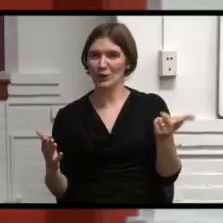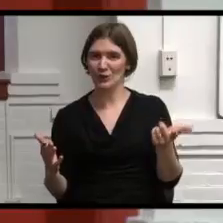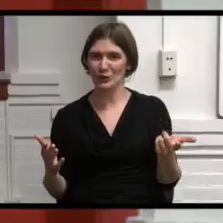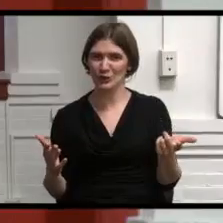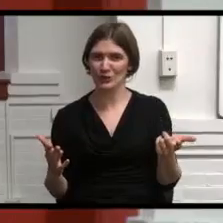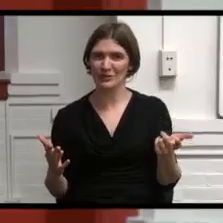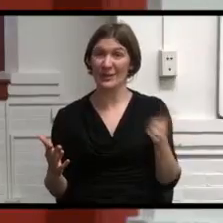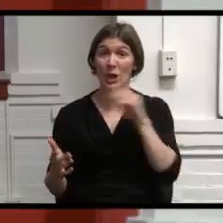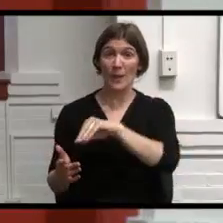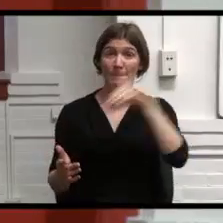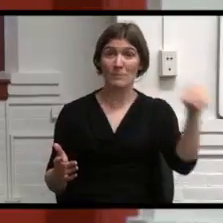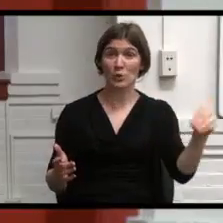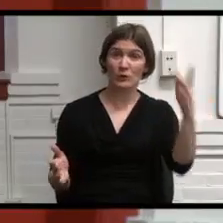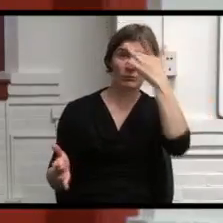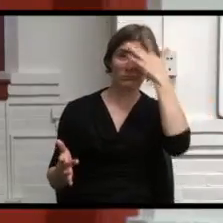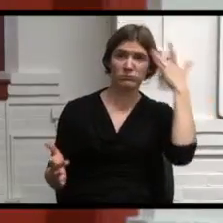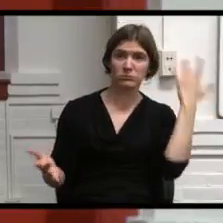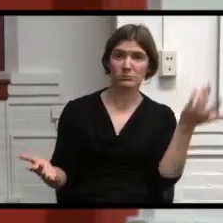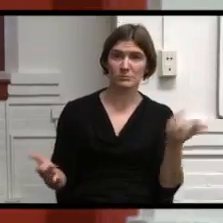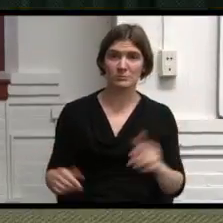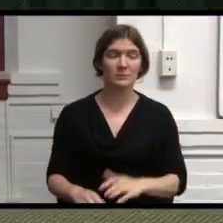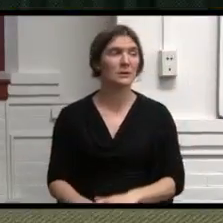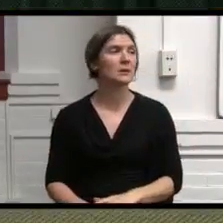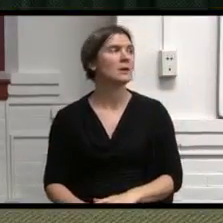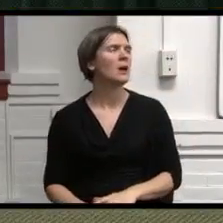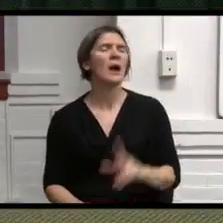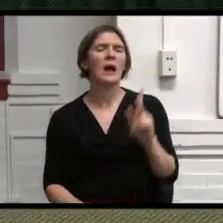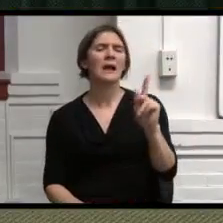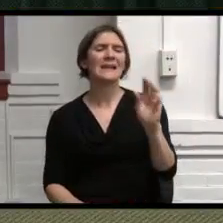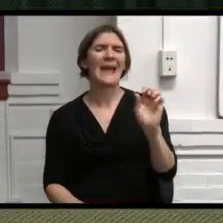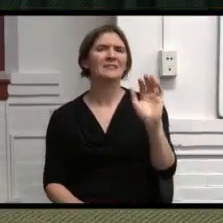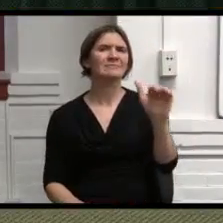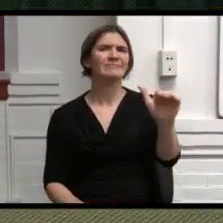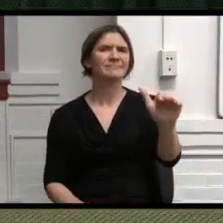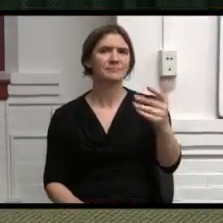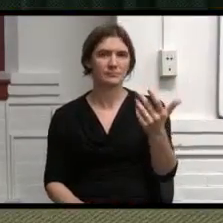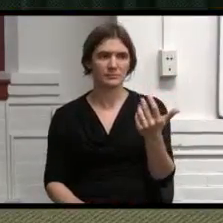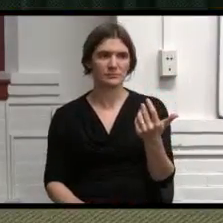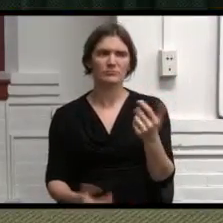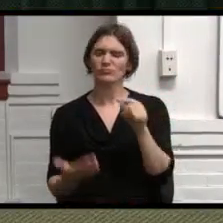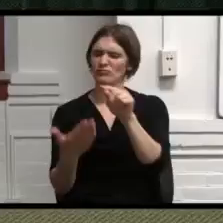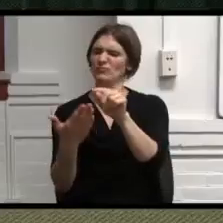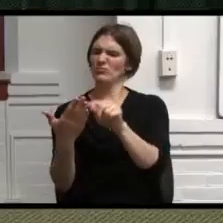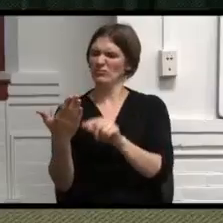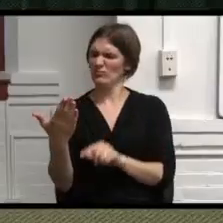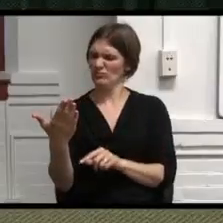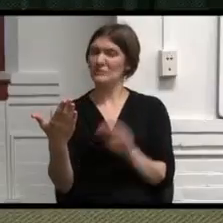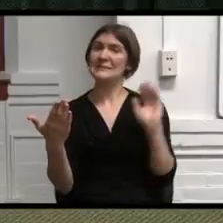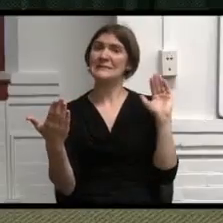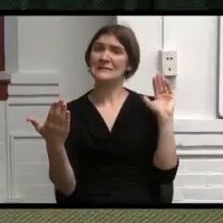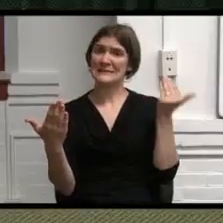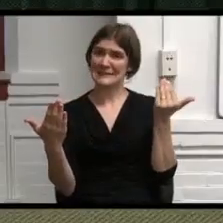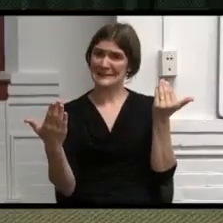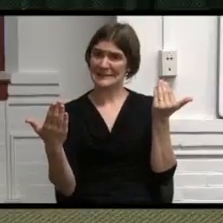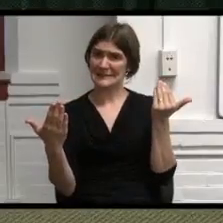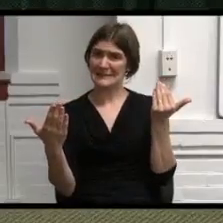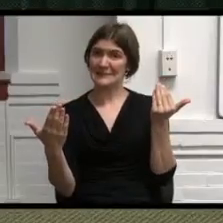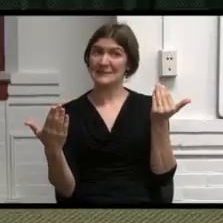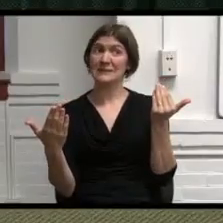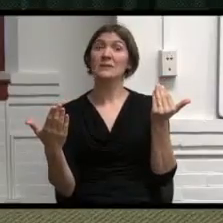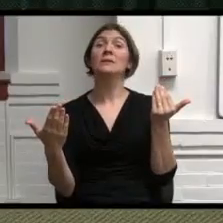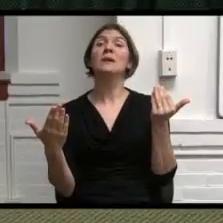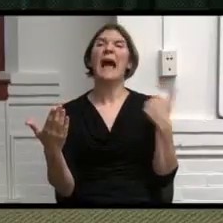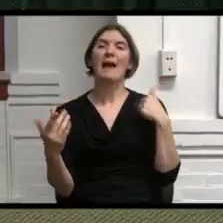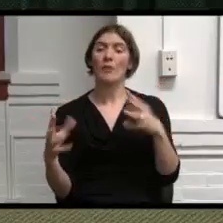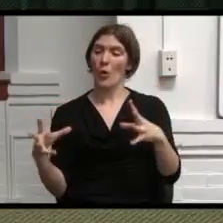no longer in Brattleboro. Now, Annette, can I ask, you might know the answer to this question. It has, for people that aren't sitting at this table, there's